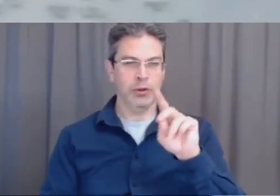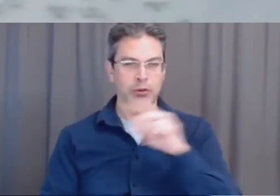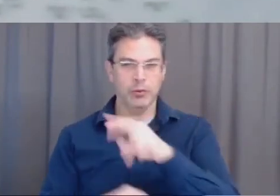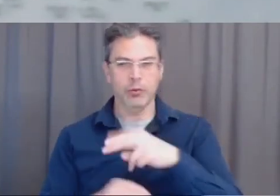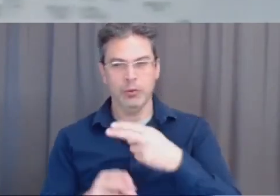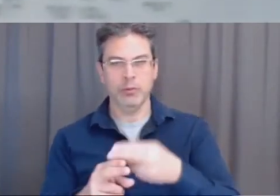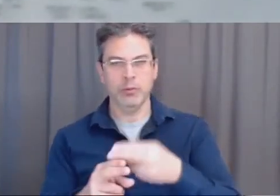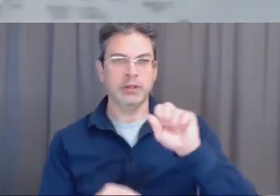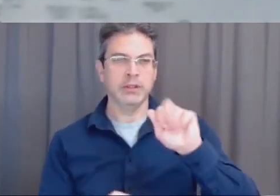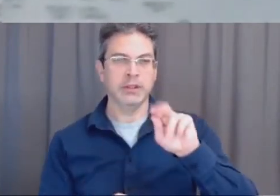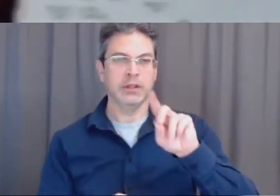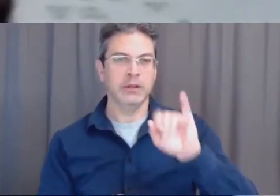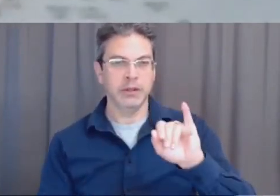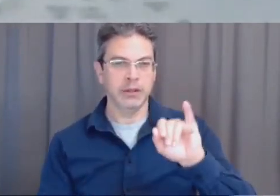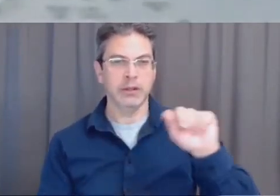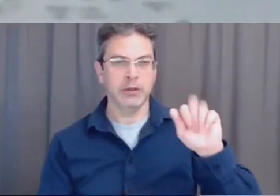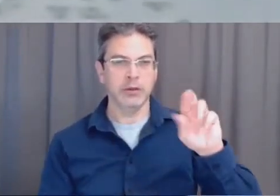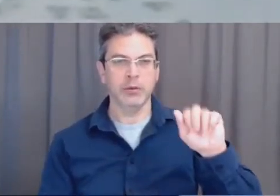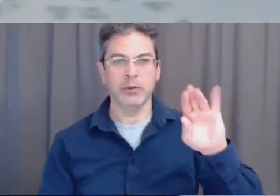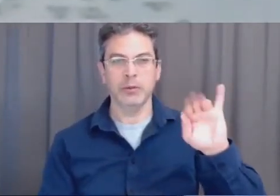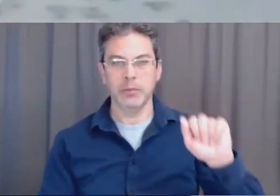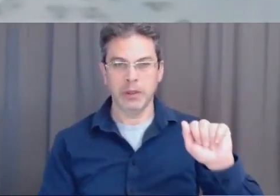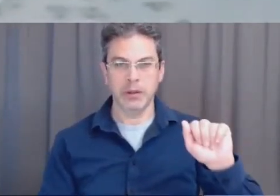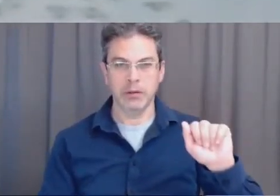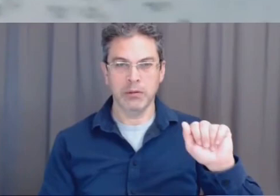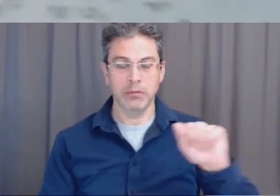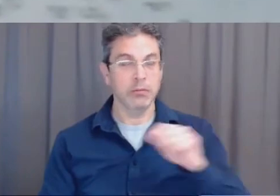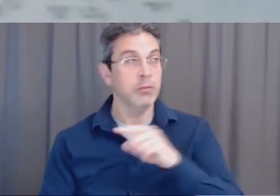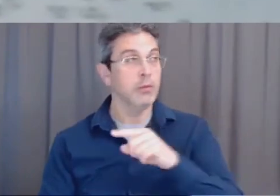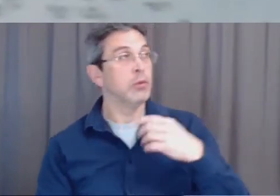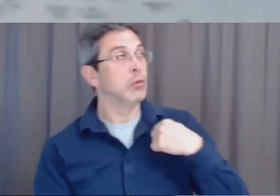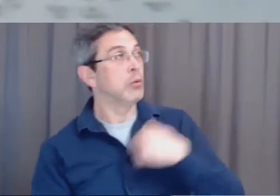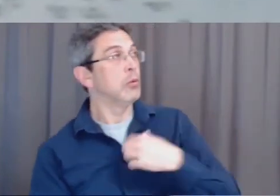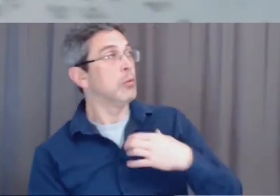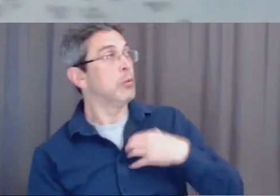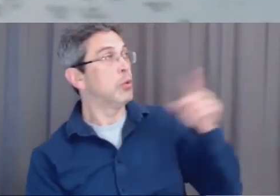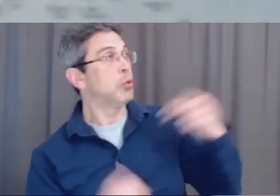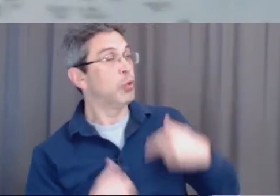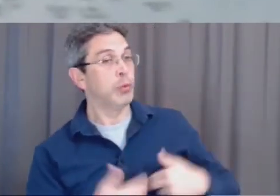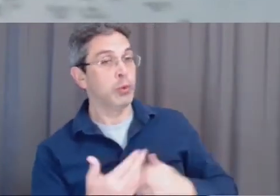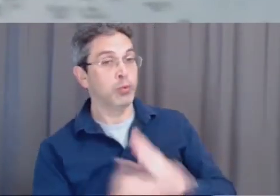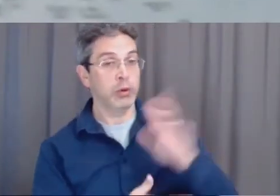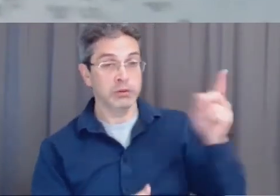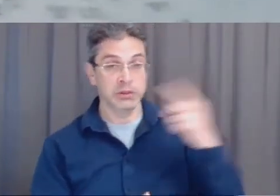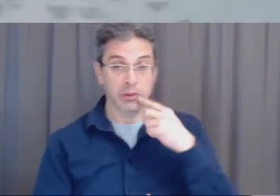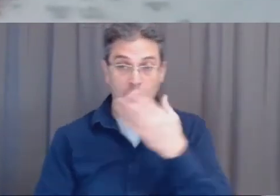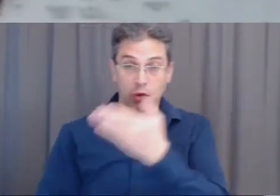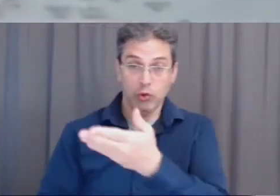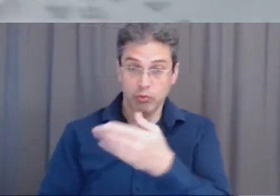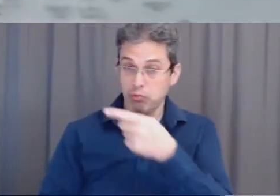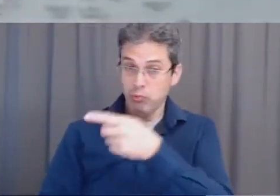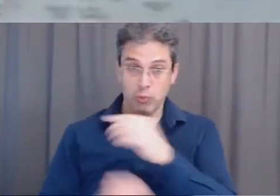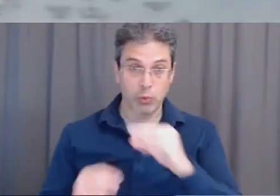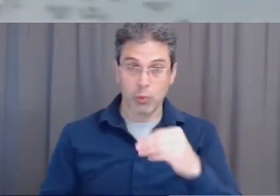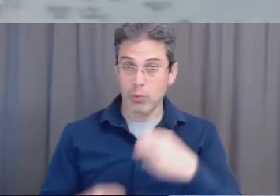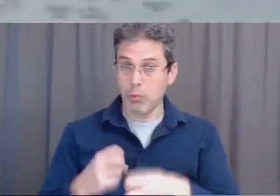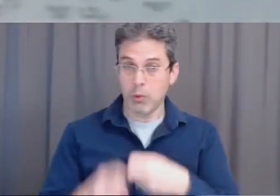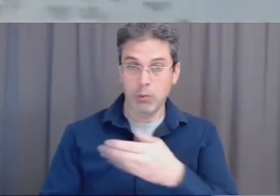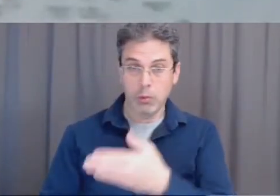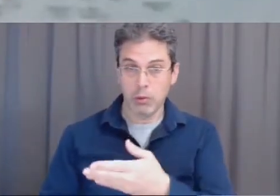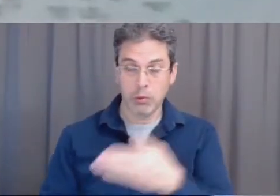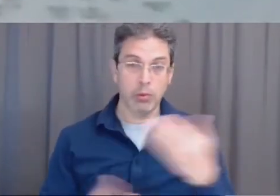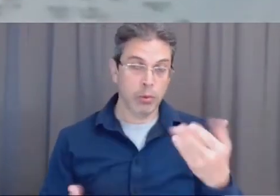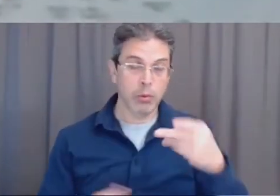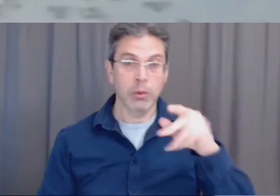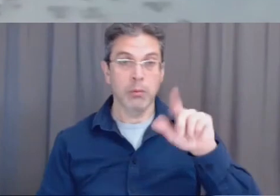if the measure is human rights, then they can say, well, why are you so cozy with Saudi Arabia? If the measure is oppressed people, what about Palestine? You're cozy